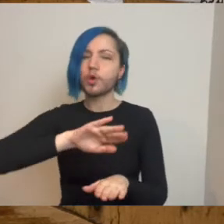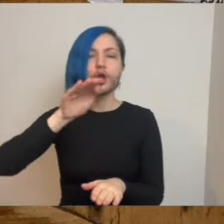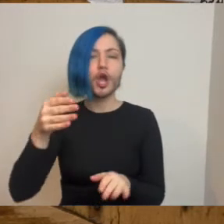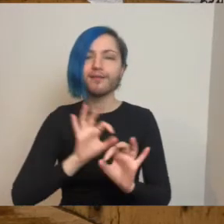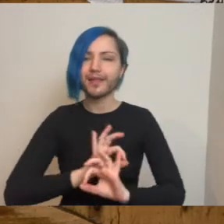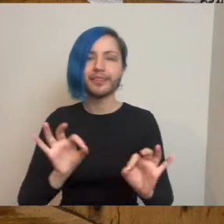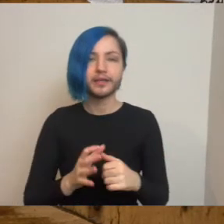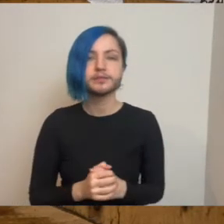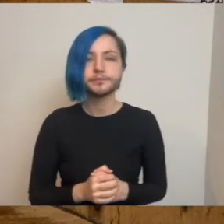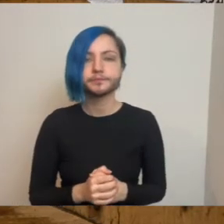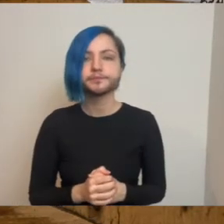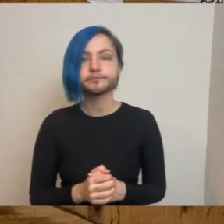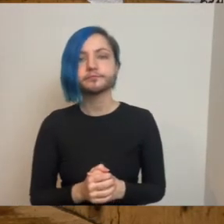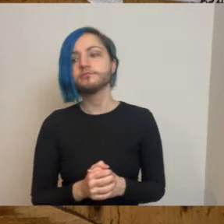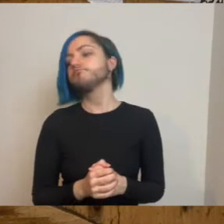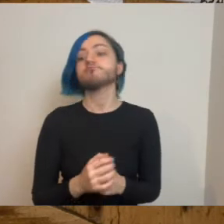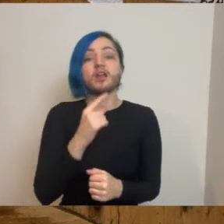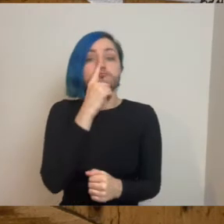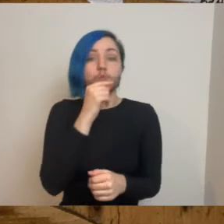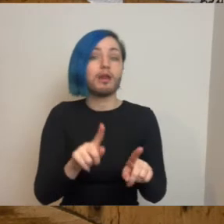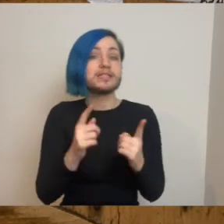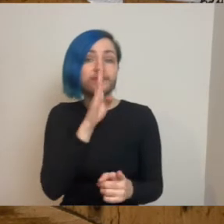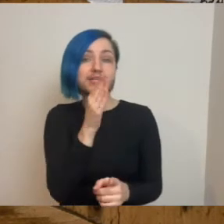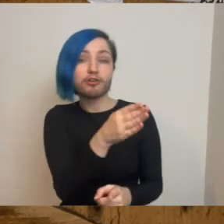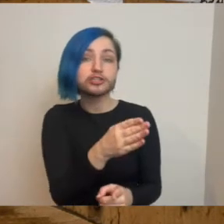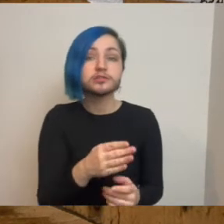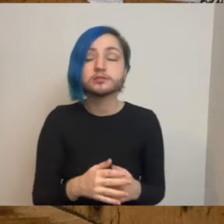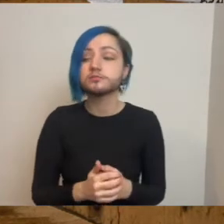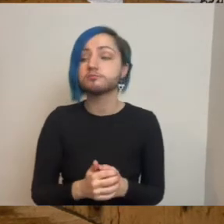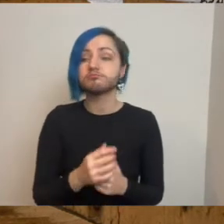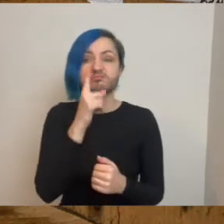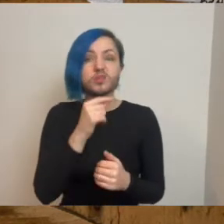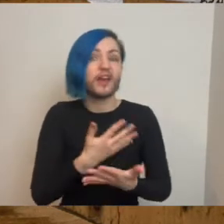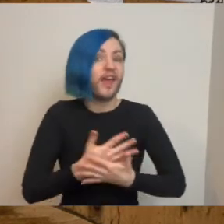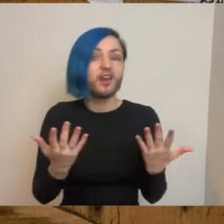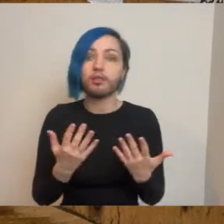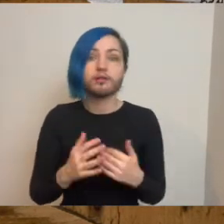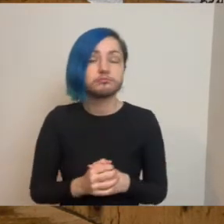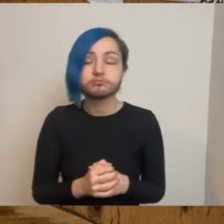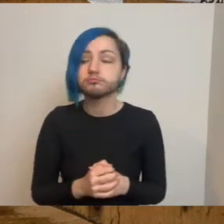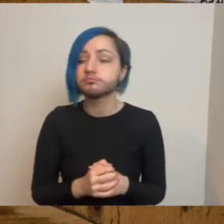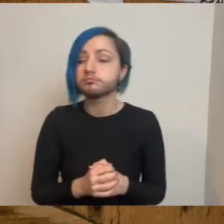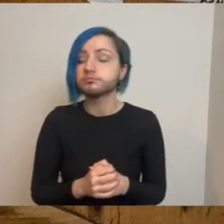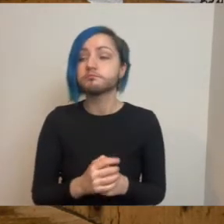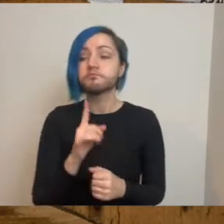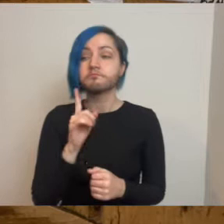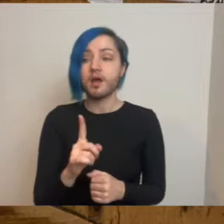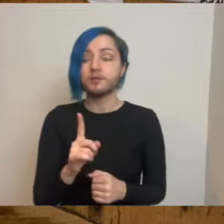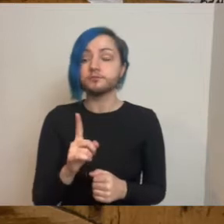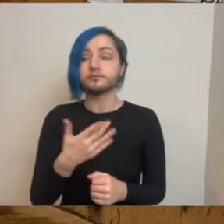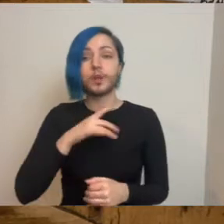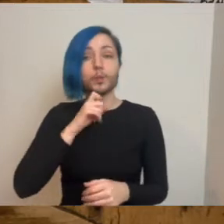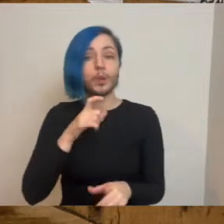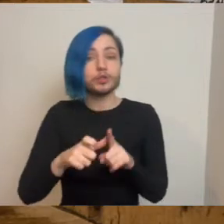this drawing. You can take it in different directions and you can do anything you want with it. But the one that I'm going to do